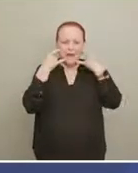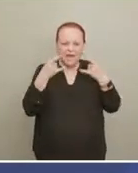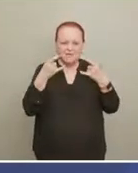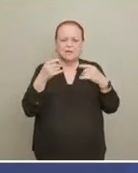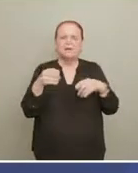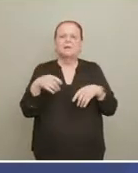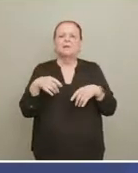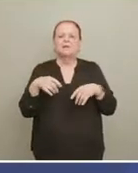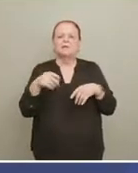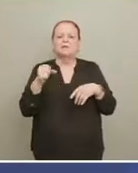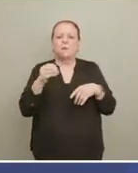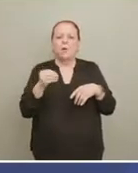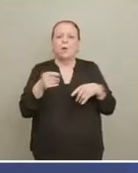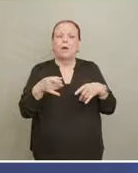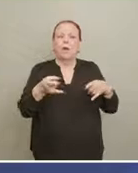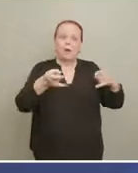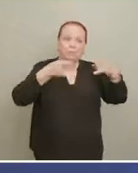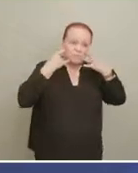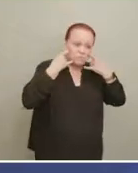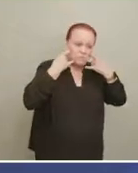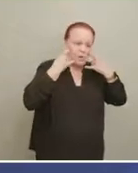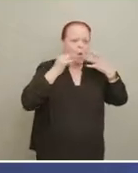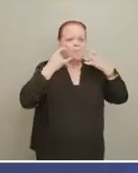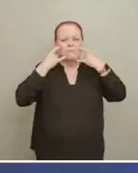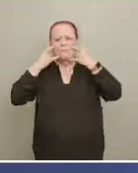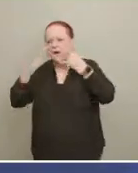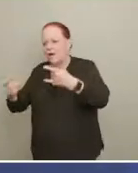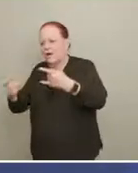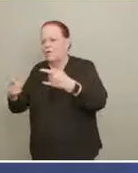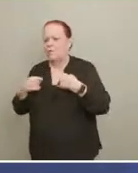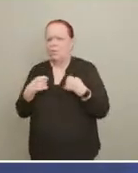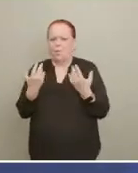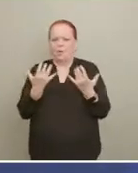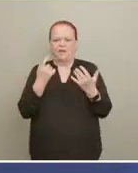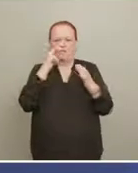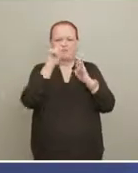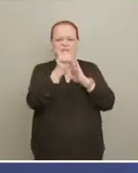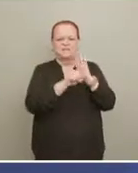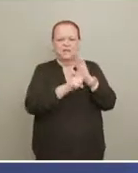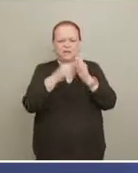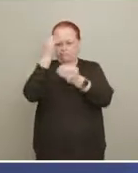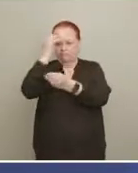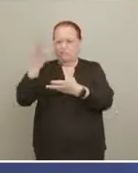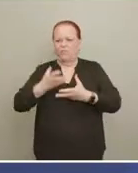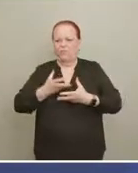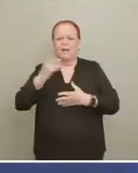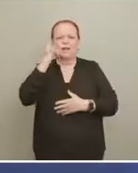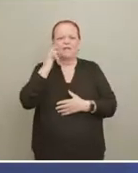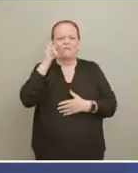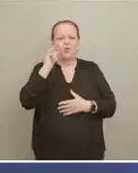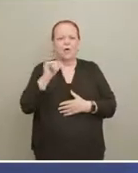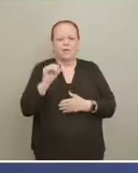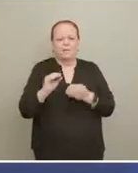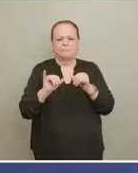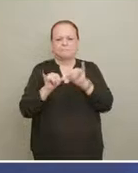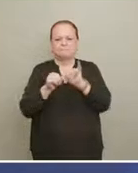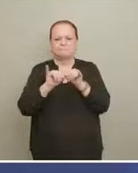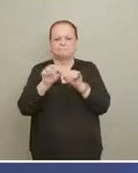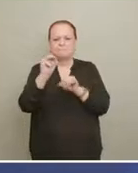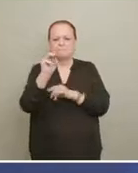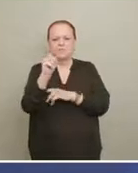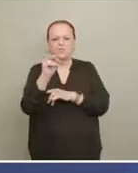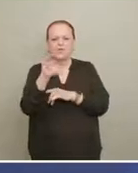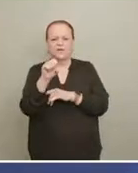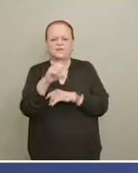when to on-ramp the mask, right, based on those metrics. So we're waiting for the state to release California metrics. But secondly, the